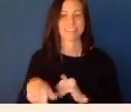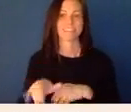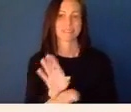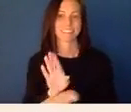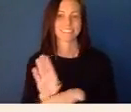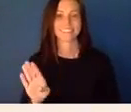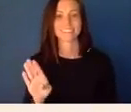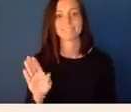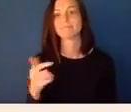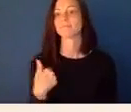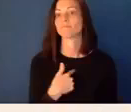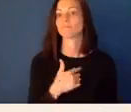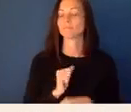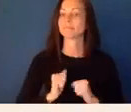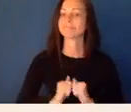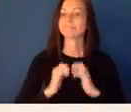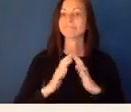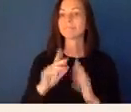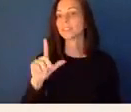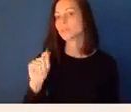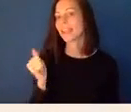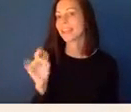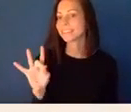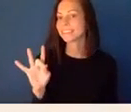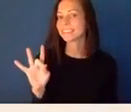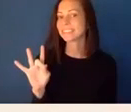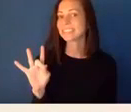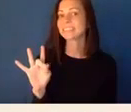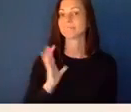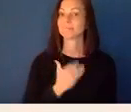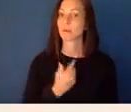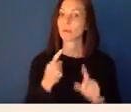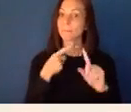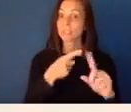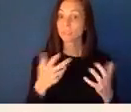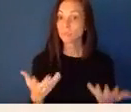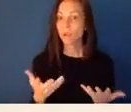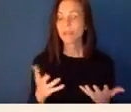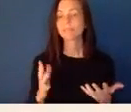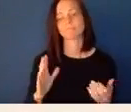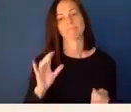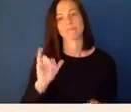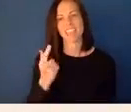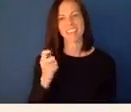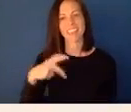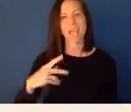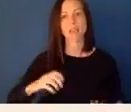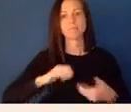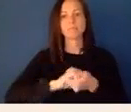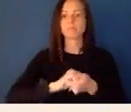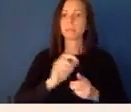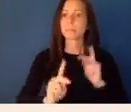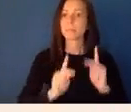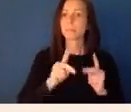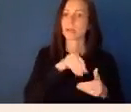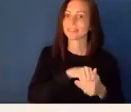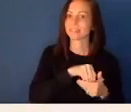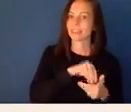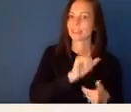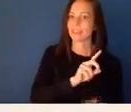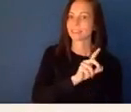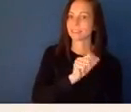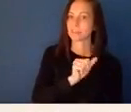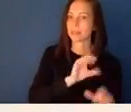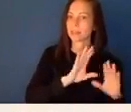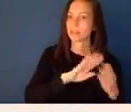was founded in 2018. Our mission is to bridge the gap between those inside and outside the disability community and